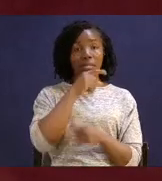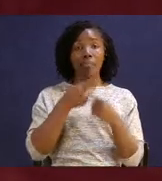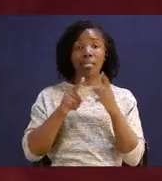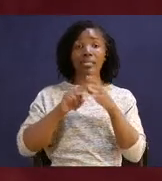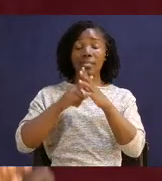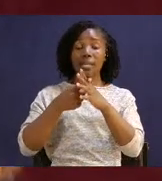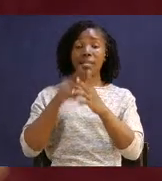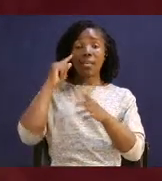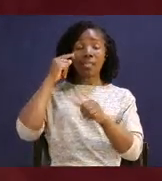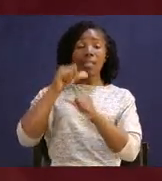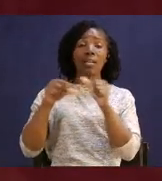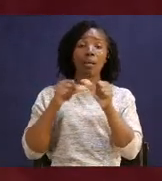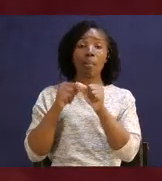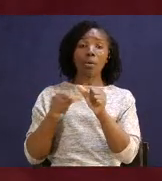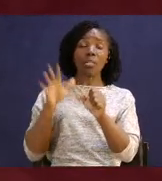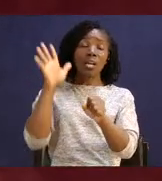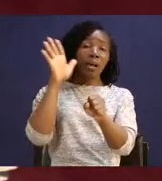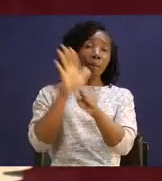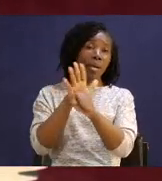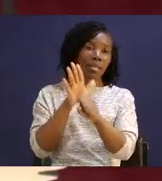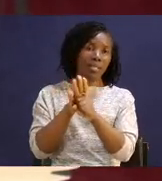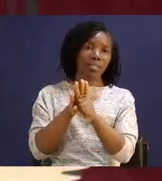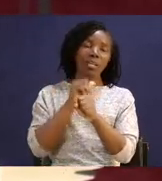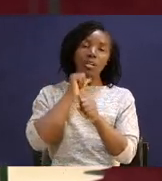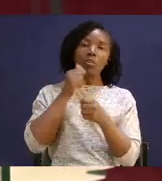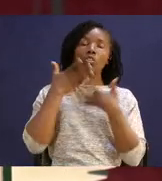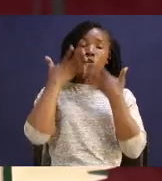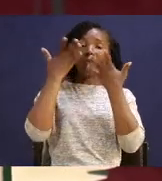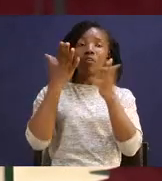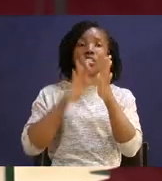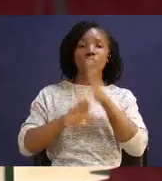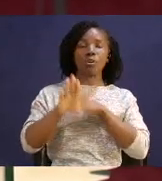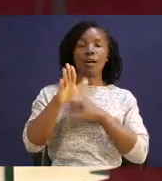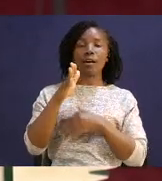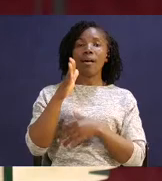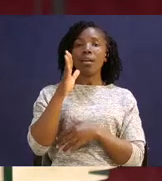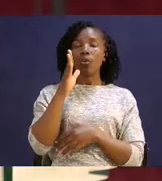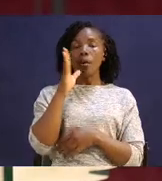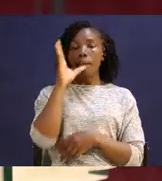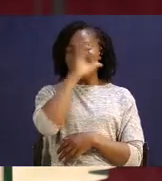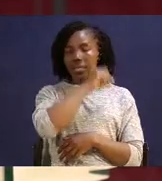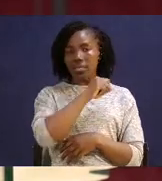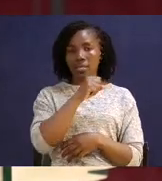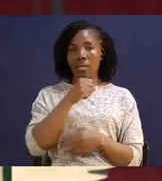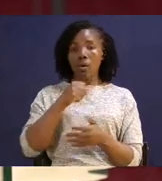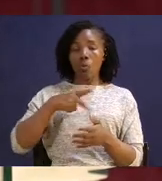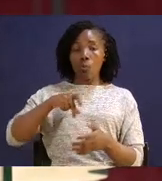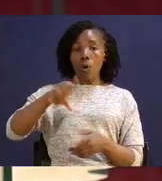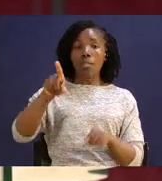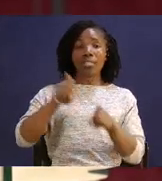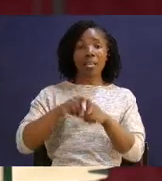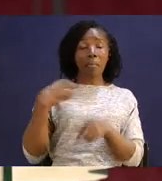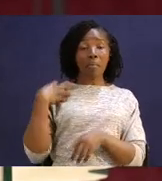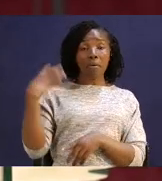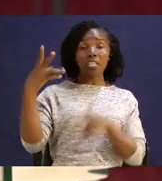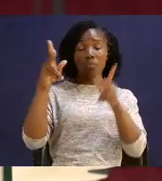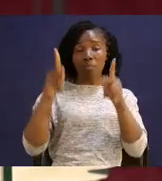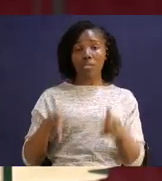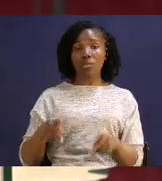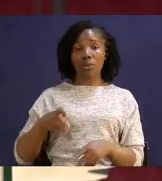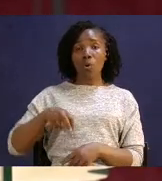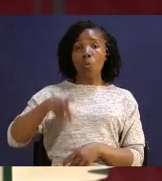abundance. Don't confess your scarcity. Begin to confess your abundance. Walk like a rich man. Walk